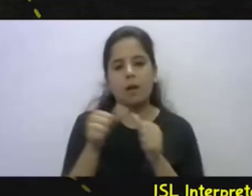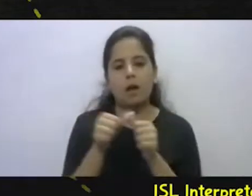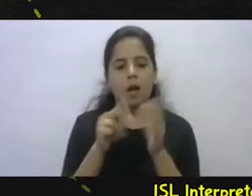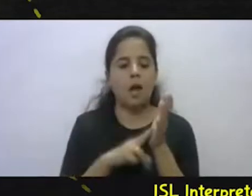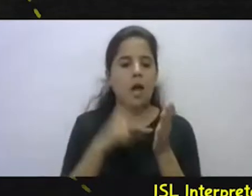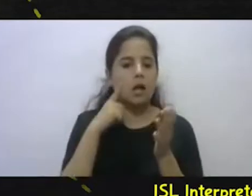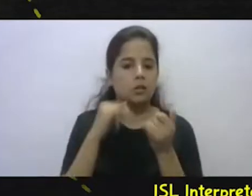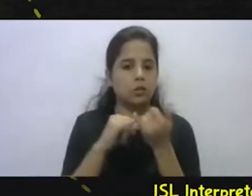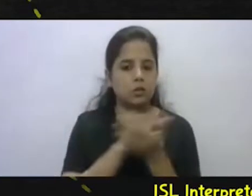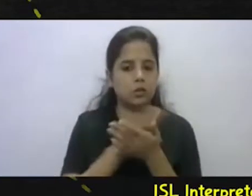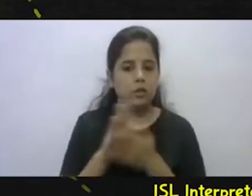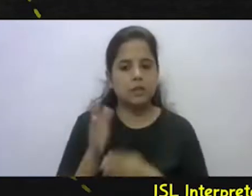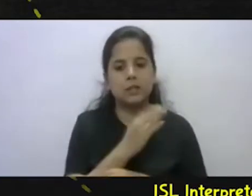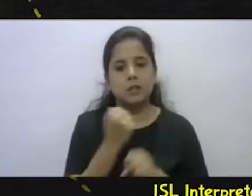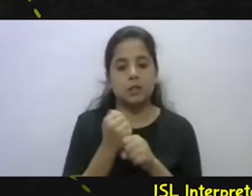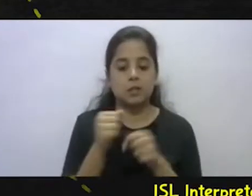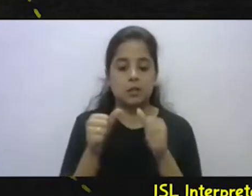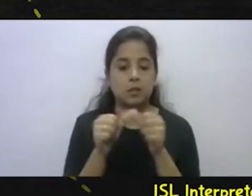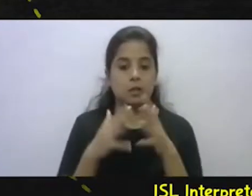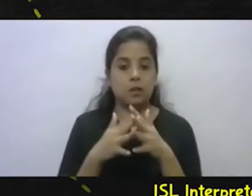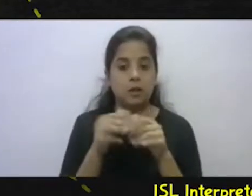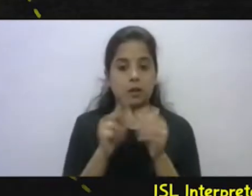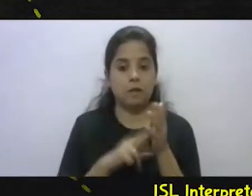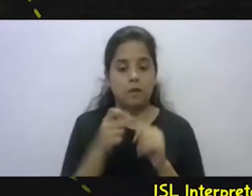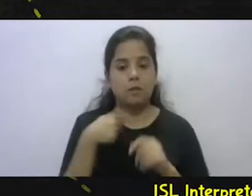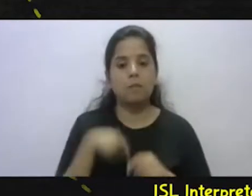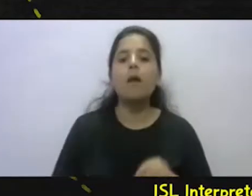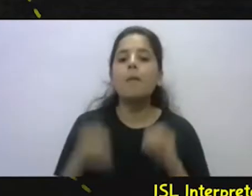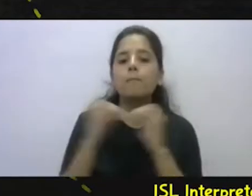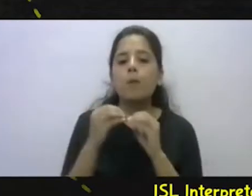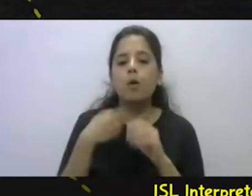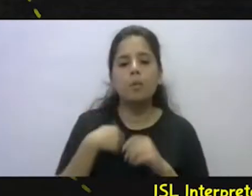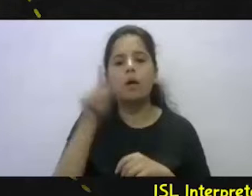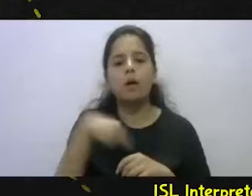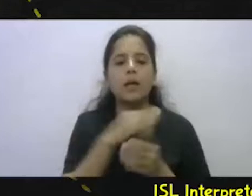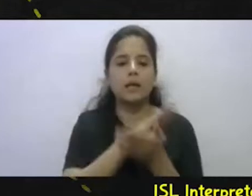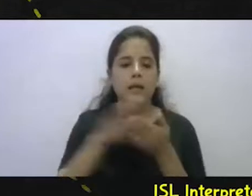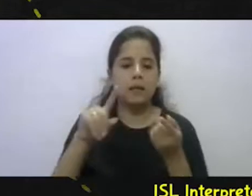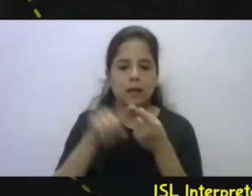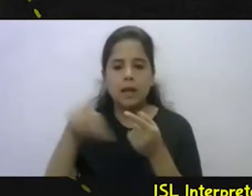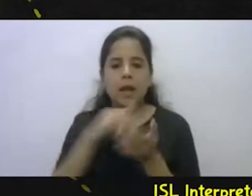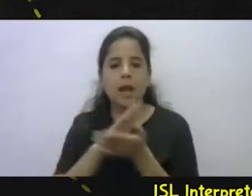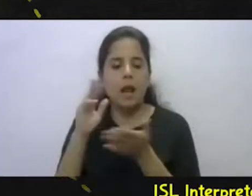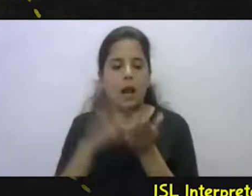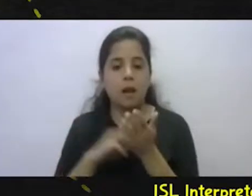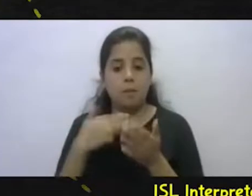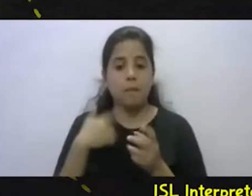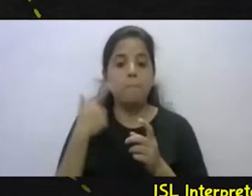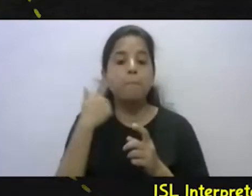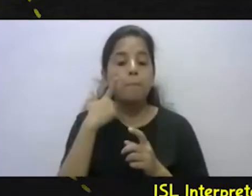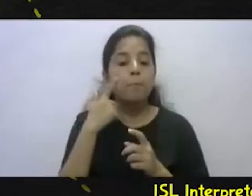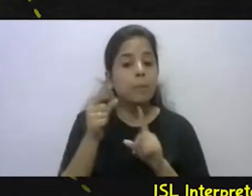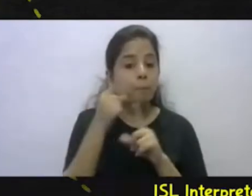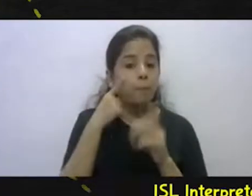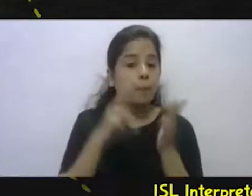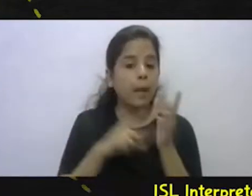Gawande. I am from Mumbai. I use he, him pronouns, and I am the co-founder of Pink List India. I'll give you a little